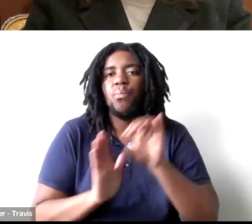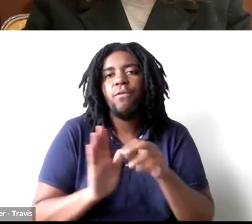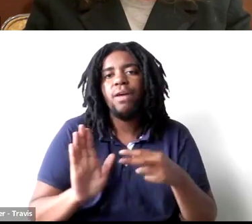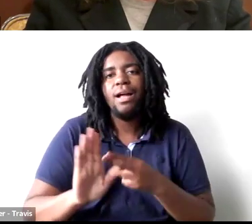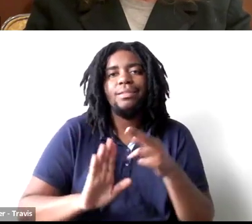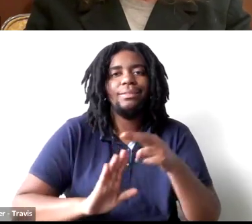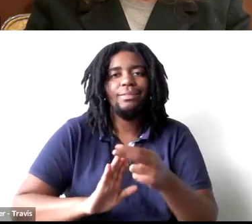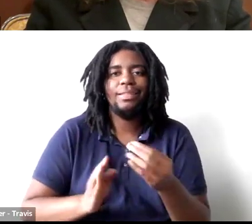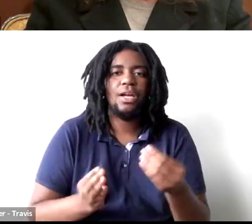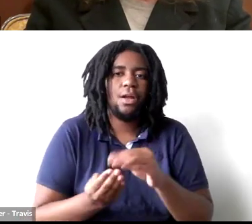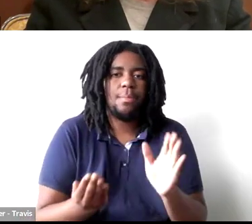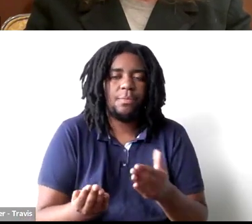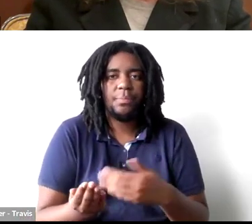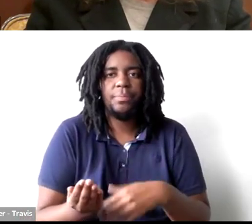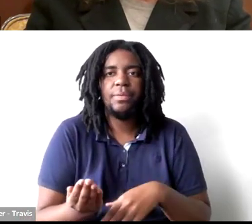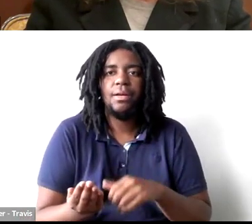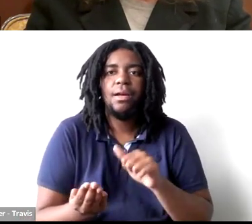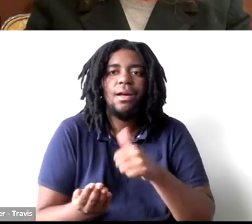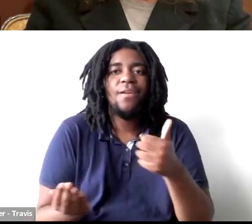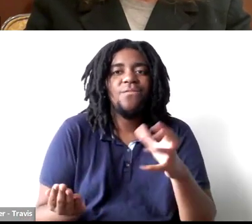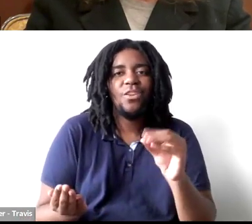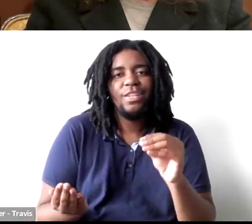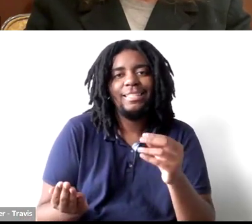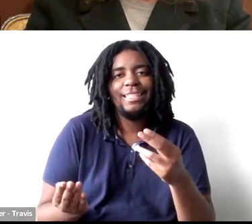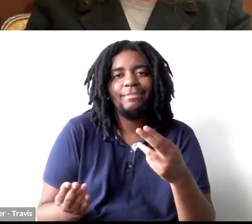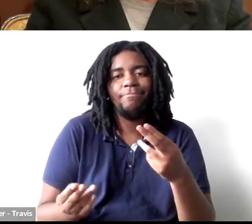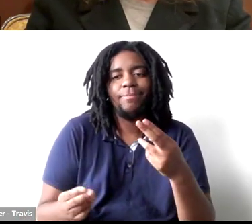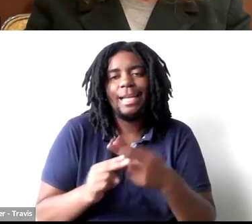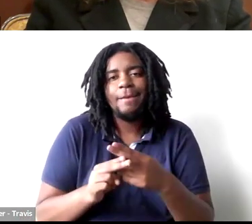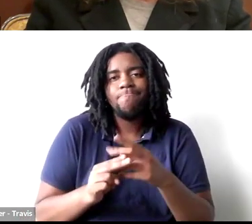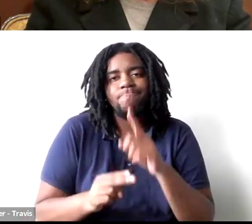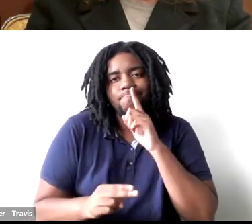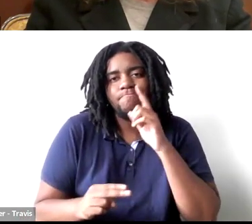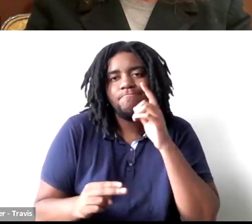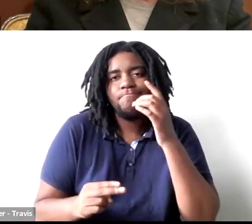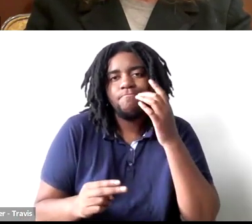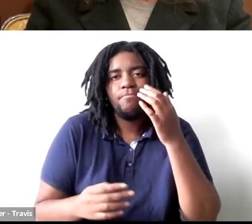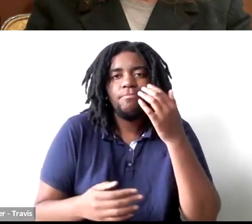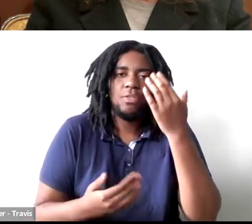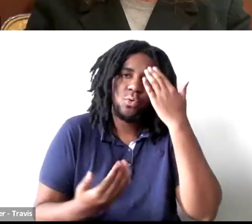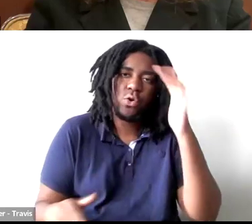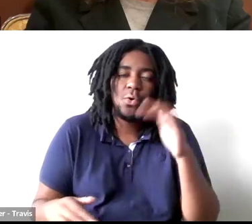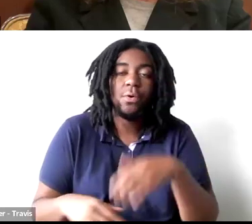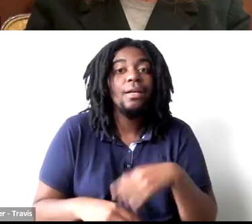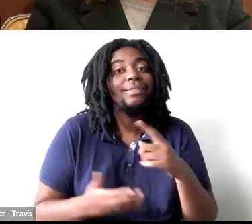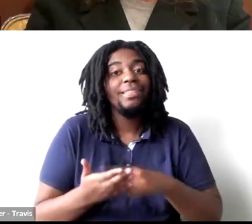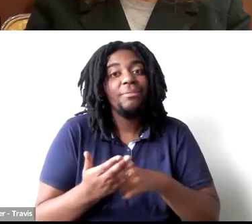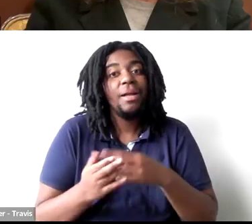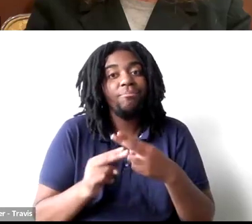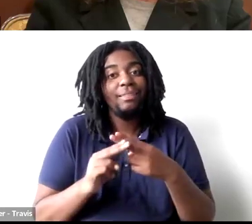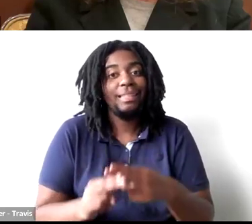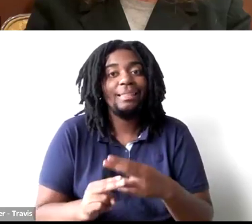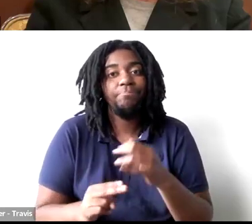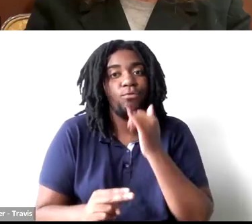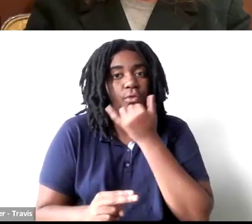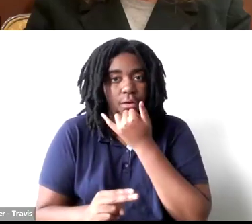50 that are unidentified. Others have, you know, been written into. Sometimes these may not be correct because, as Lauren pointed